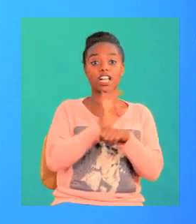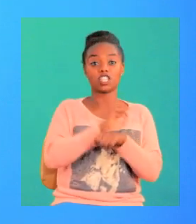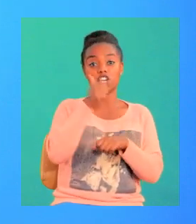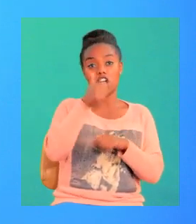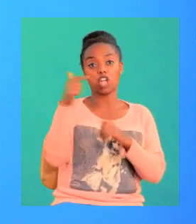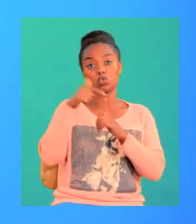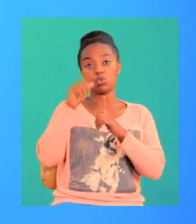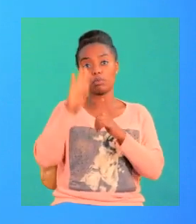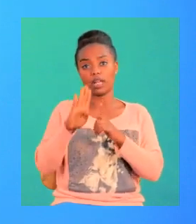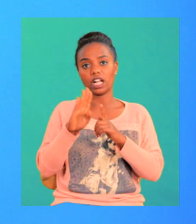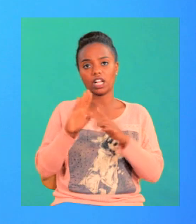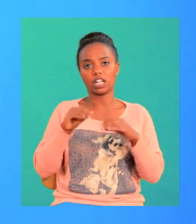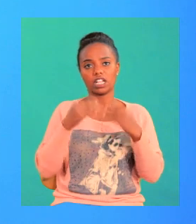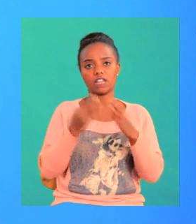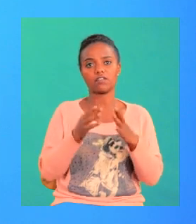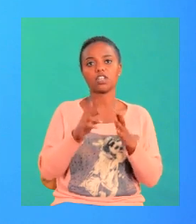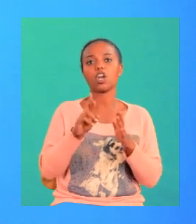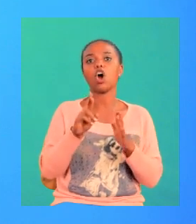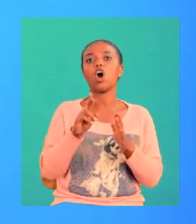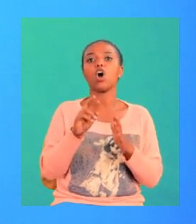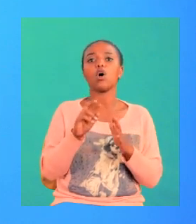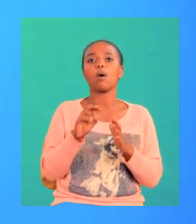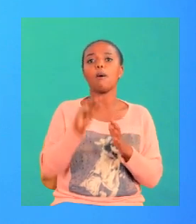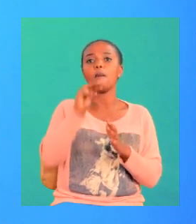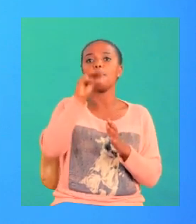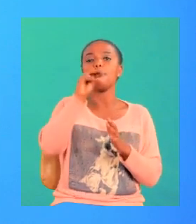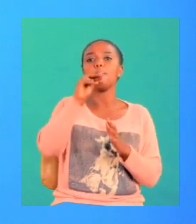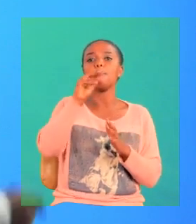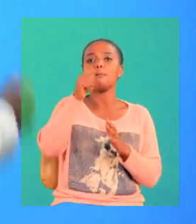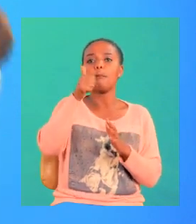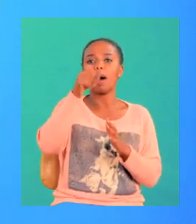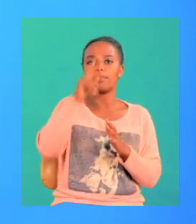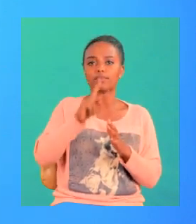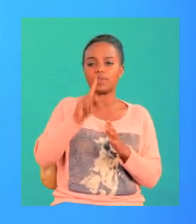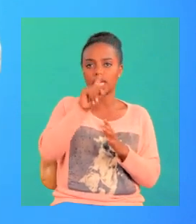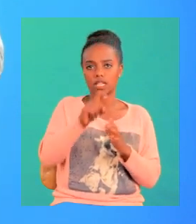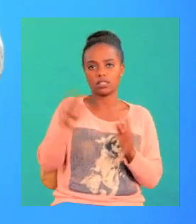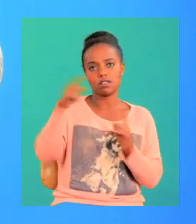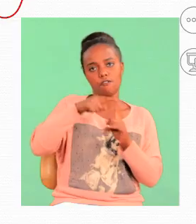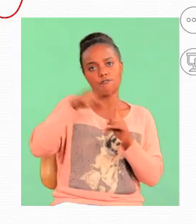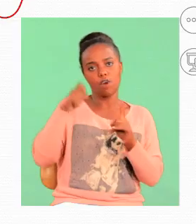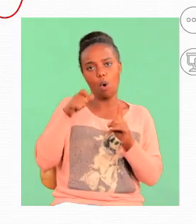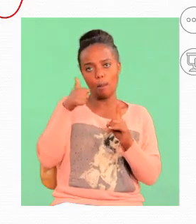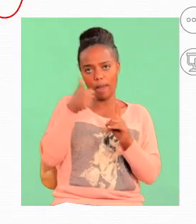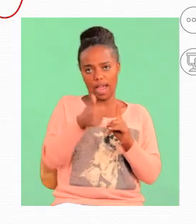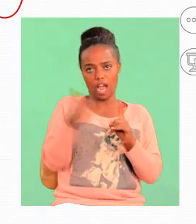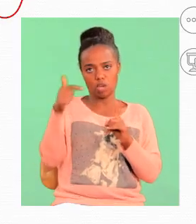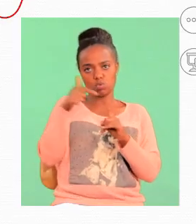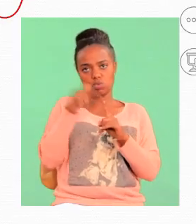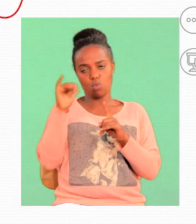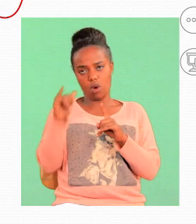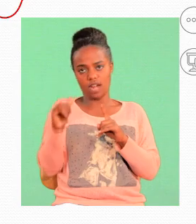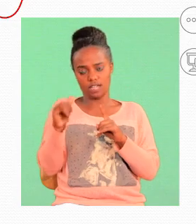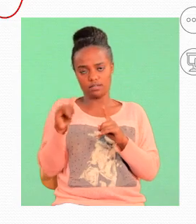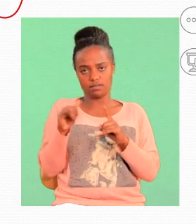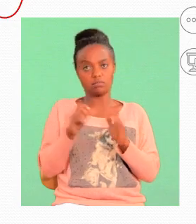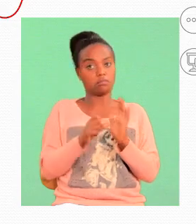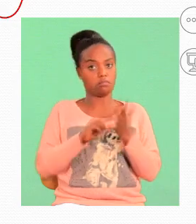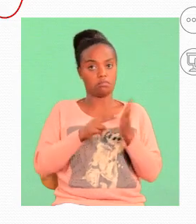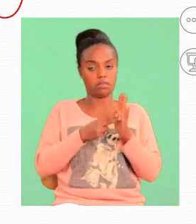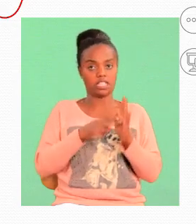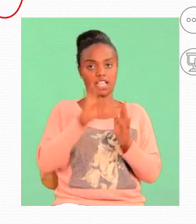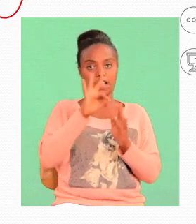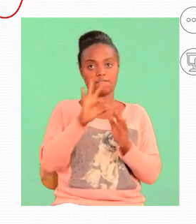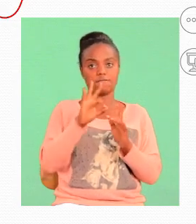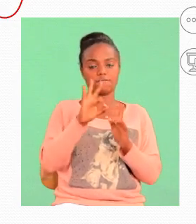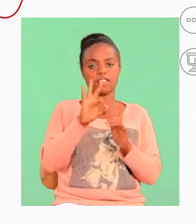is given by a rule that maps x from A to y. This means if f is a function from A to B,